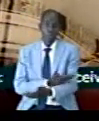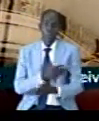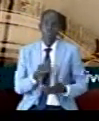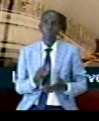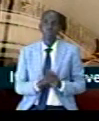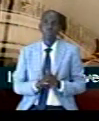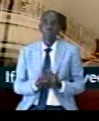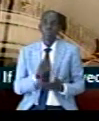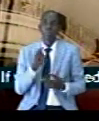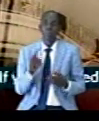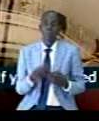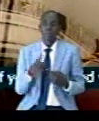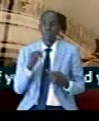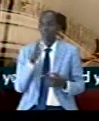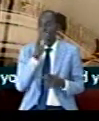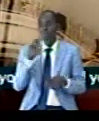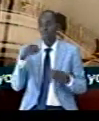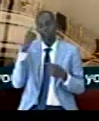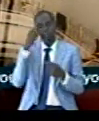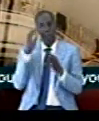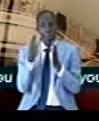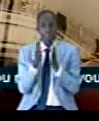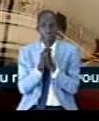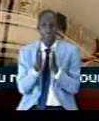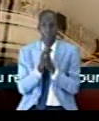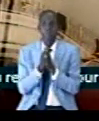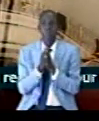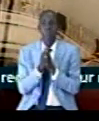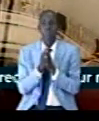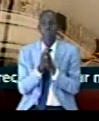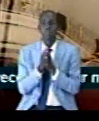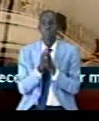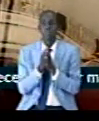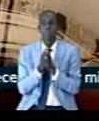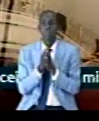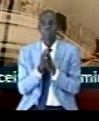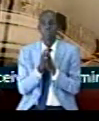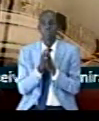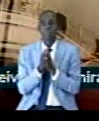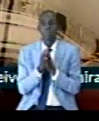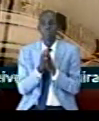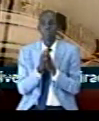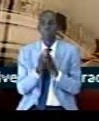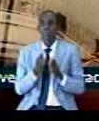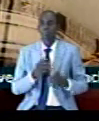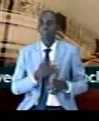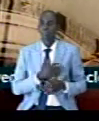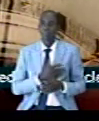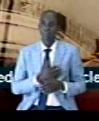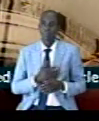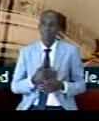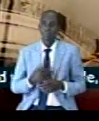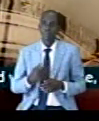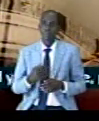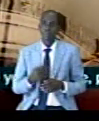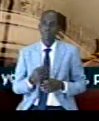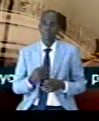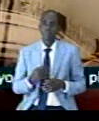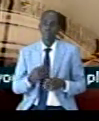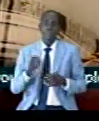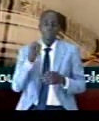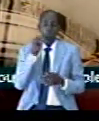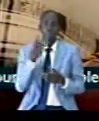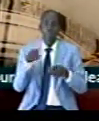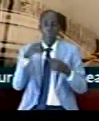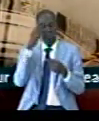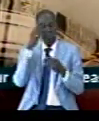when she had gone for prayers for the elderly. They said those who are 70 years should go for prayers.